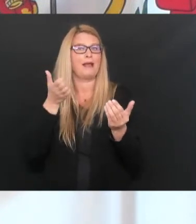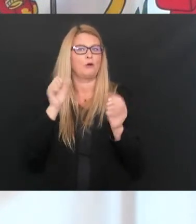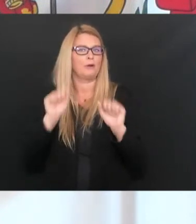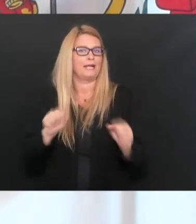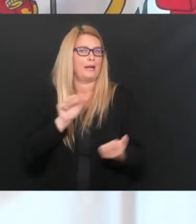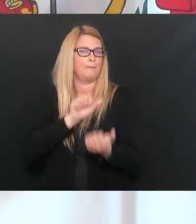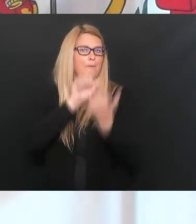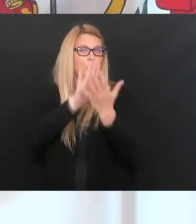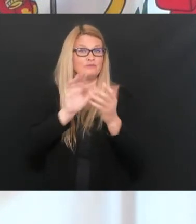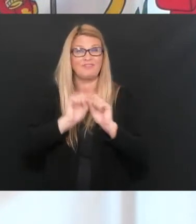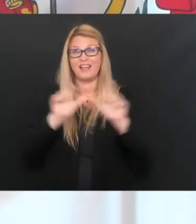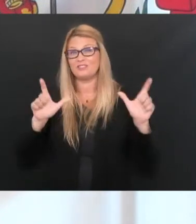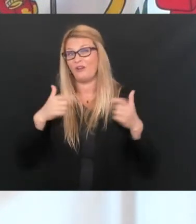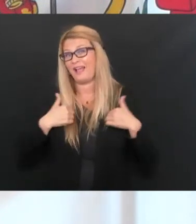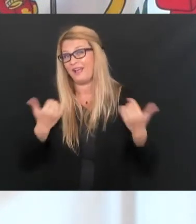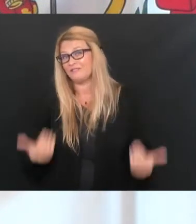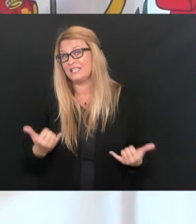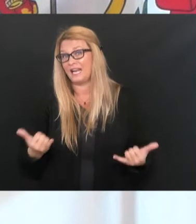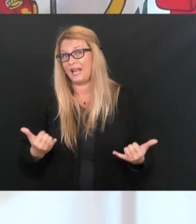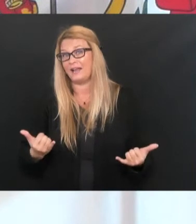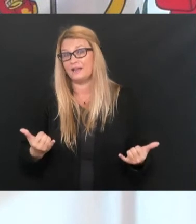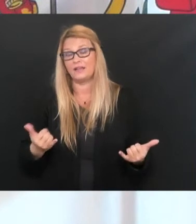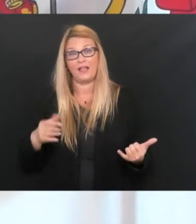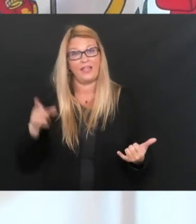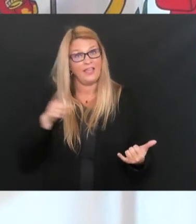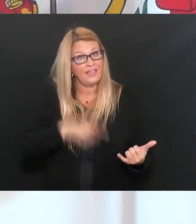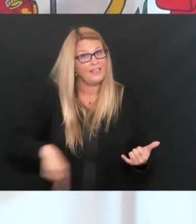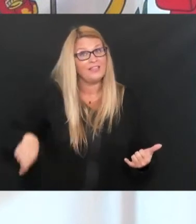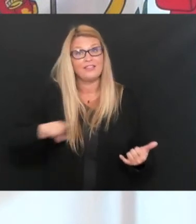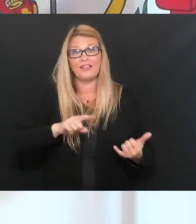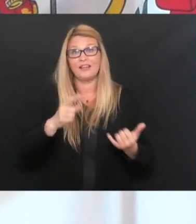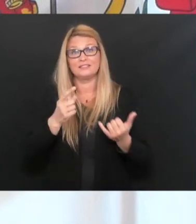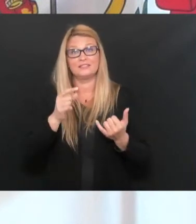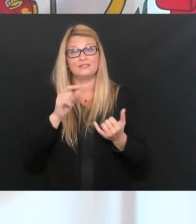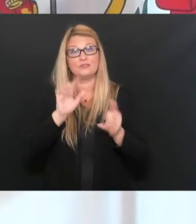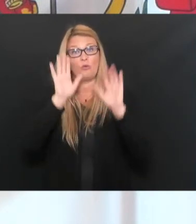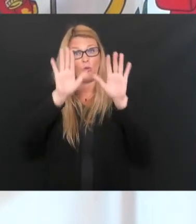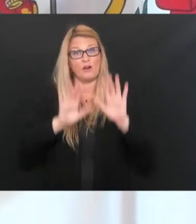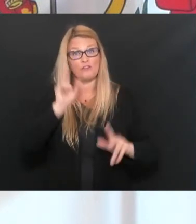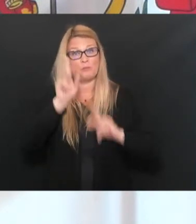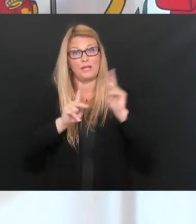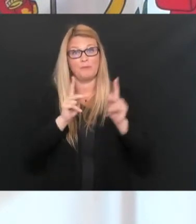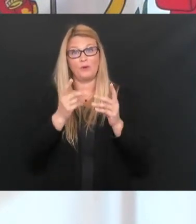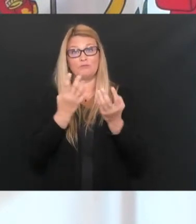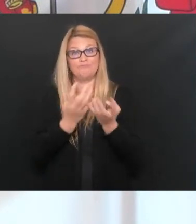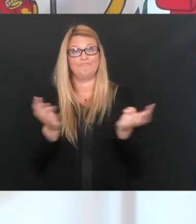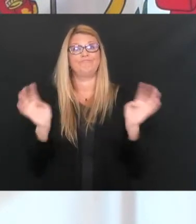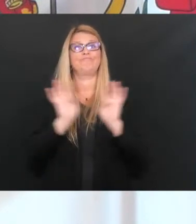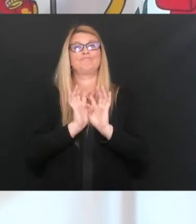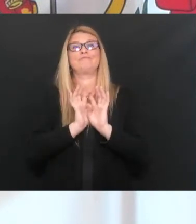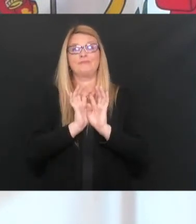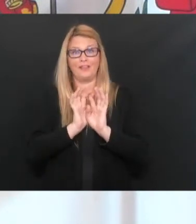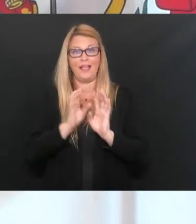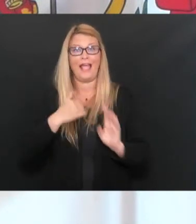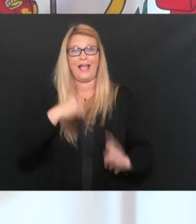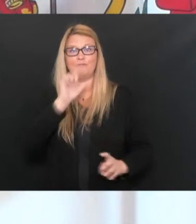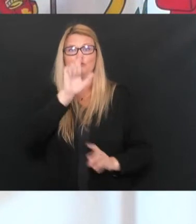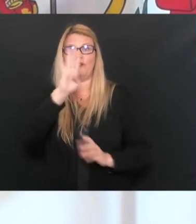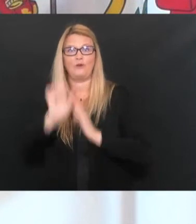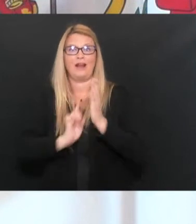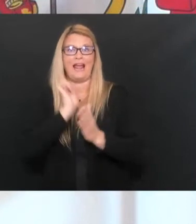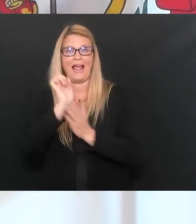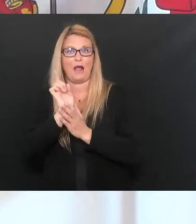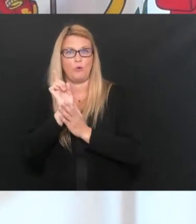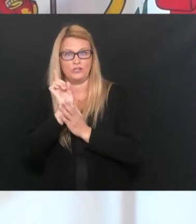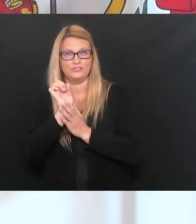that's all I got, and these great people, they've got 24 hours to come with me. I've got a bunch of ideas myself, but I don't need